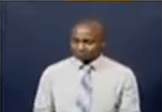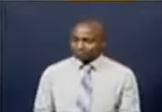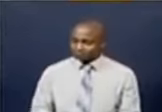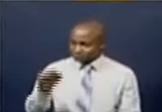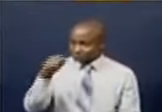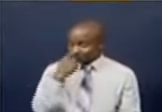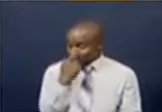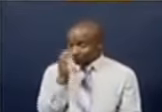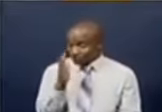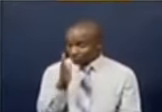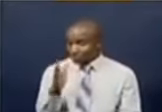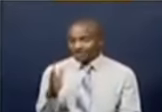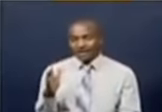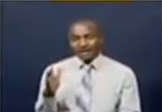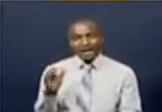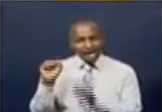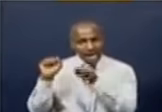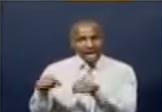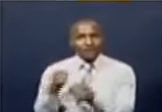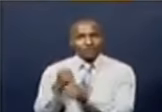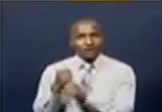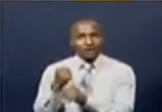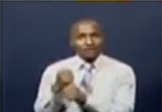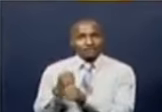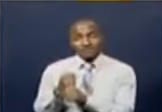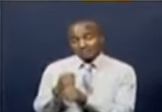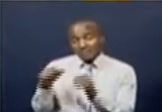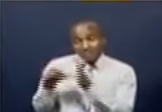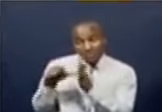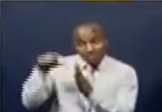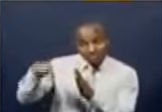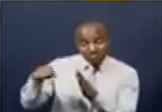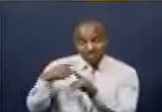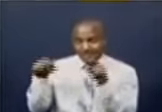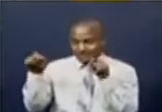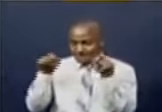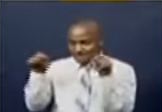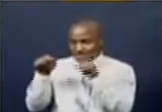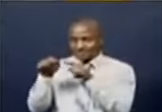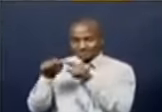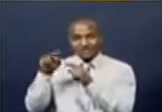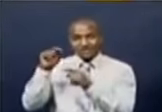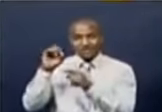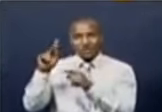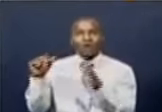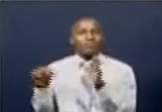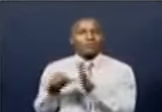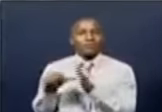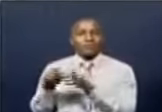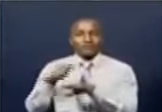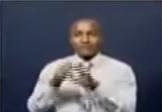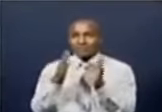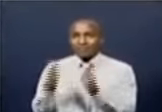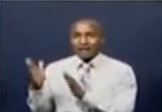We've got a system which maybe is not working. I don't know whether the system is faulty, like the management of NOC was faulty in the